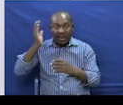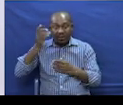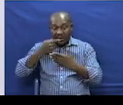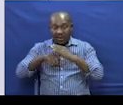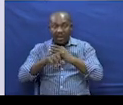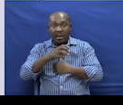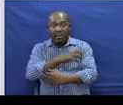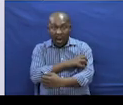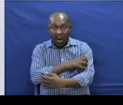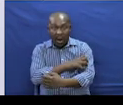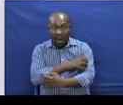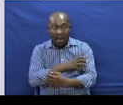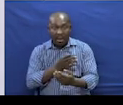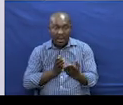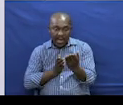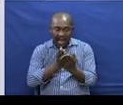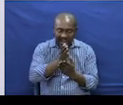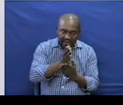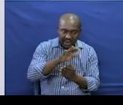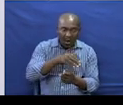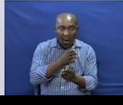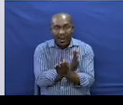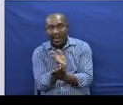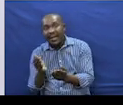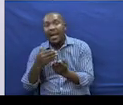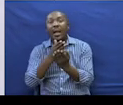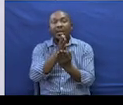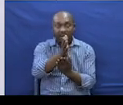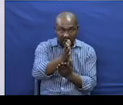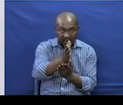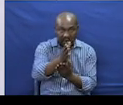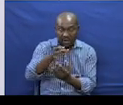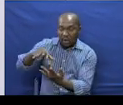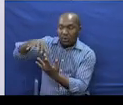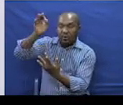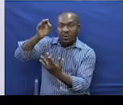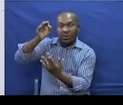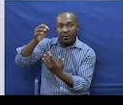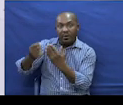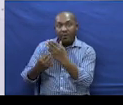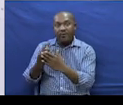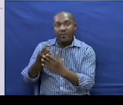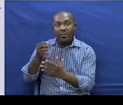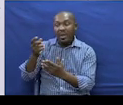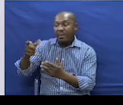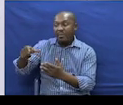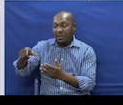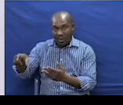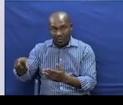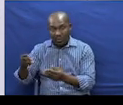is either directly or indirectly chosen by the people so that they can govern on their